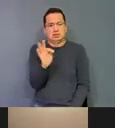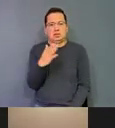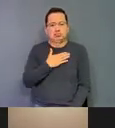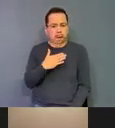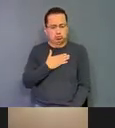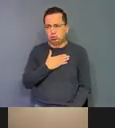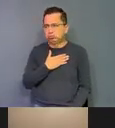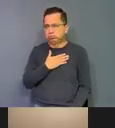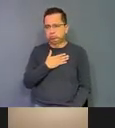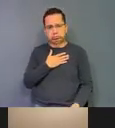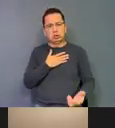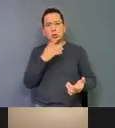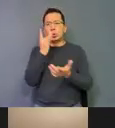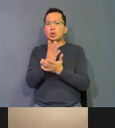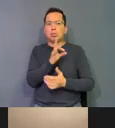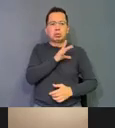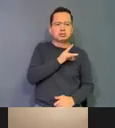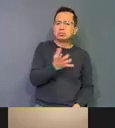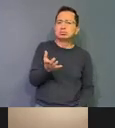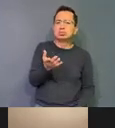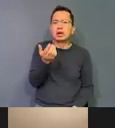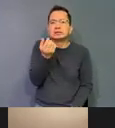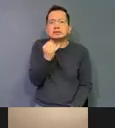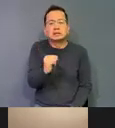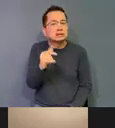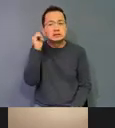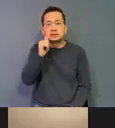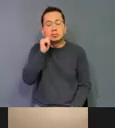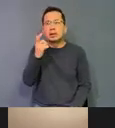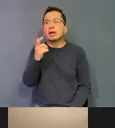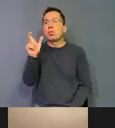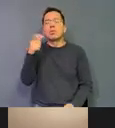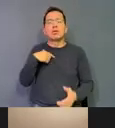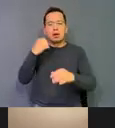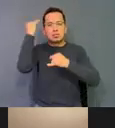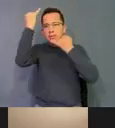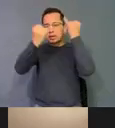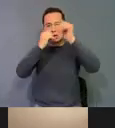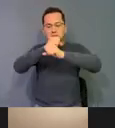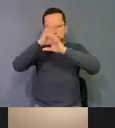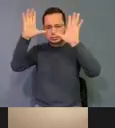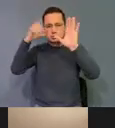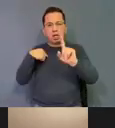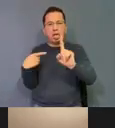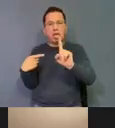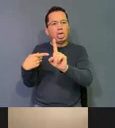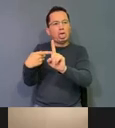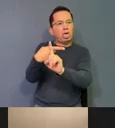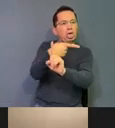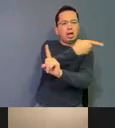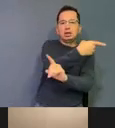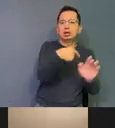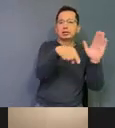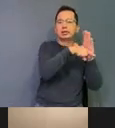body, it's almost natural that your imagination runs wild with fatalistic scenarios. So we need